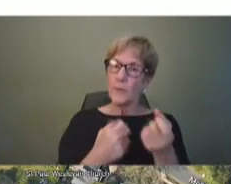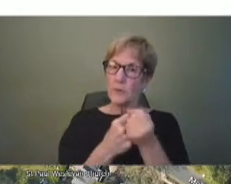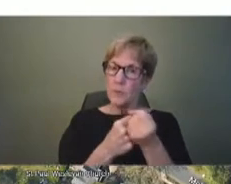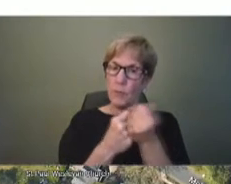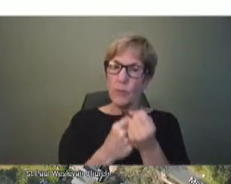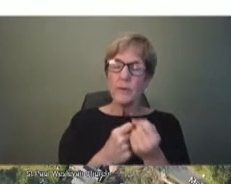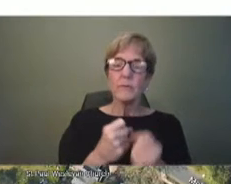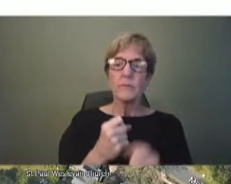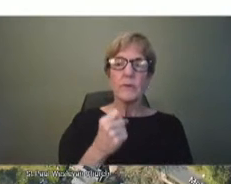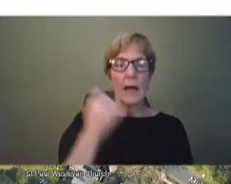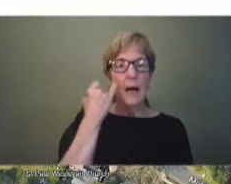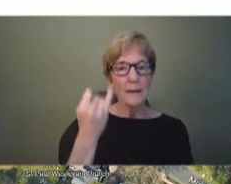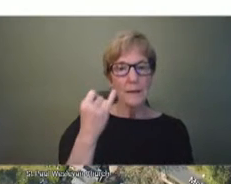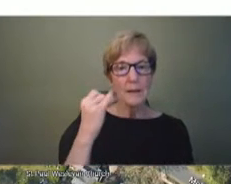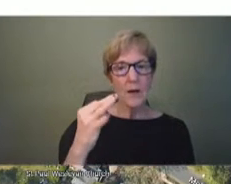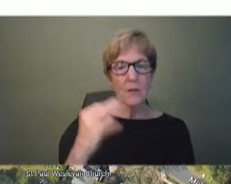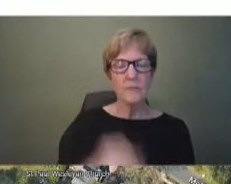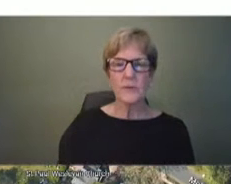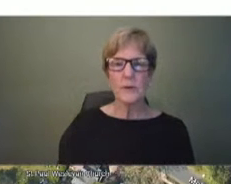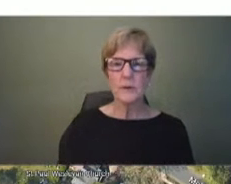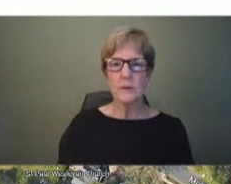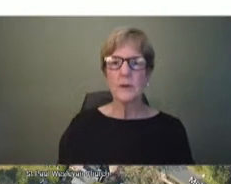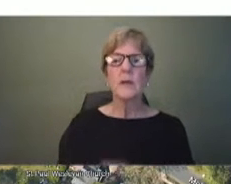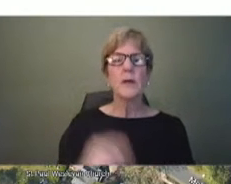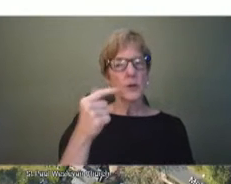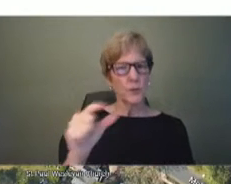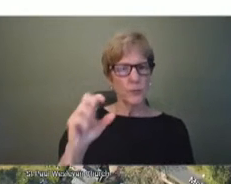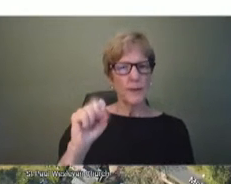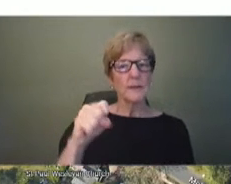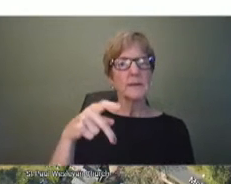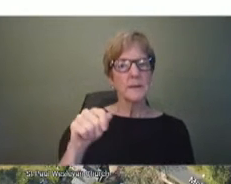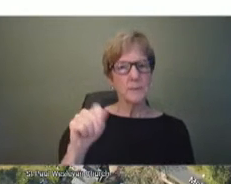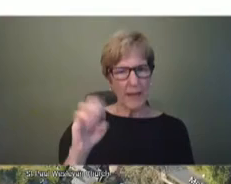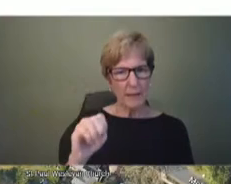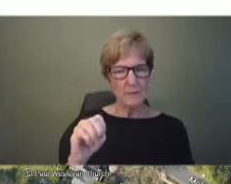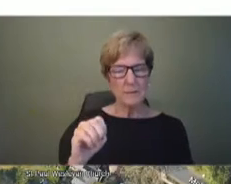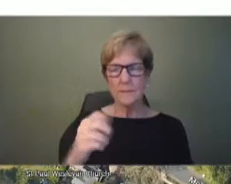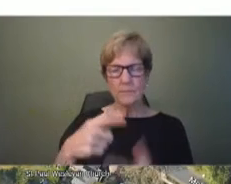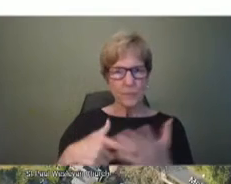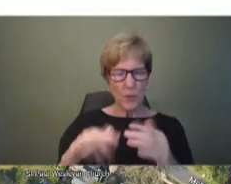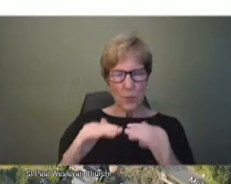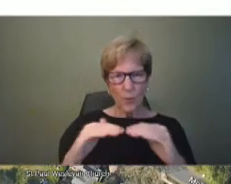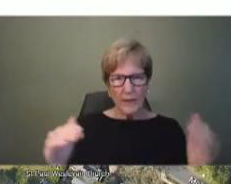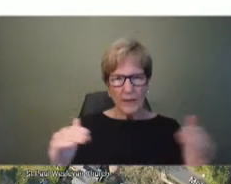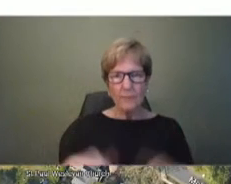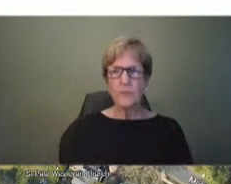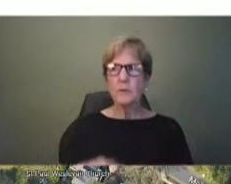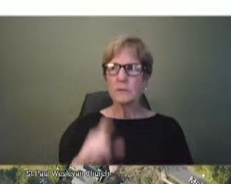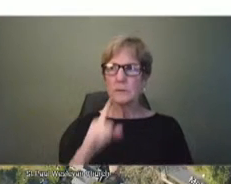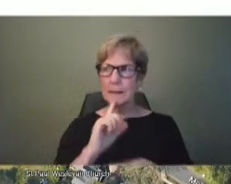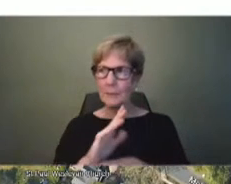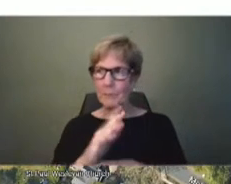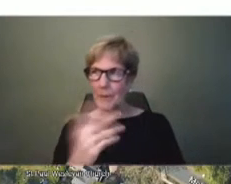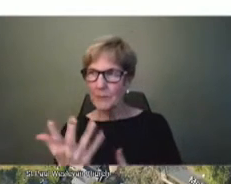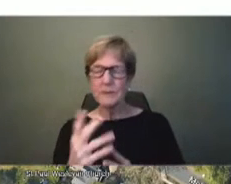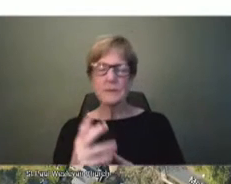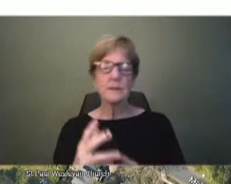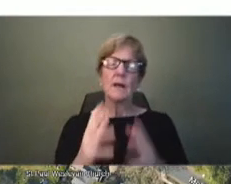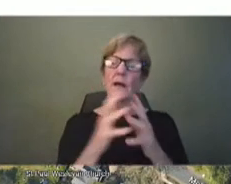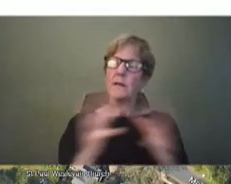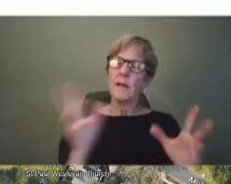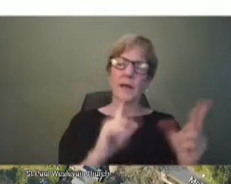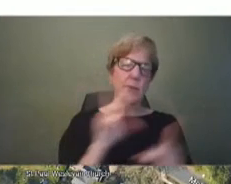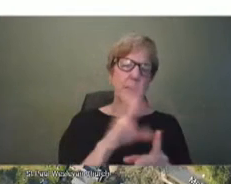of um you know some potential Green Space there it's you know on what level there haven't been you a lot of firm commitments and it's there'd be a lot of players here frankly it's